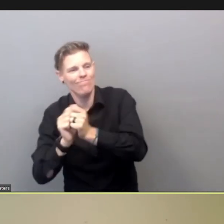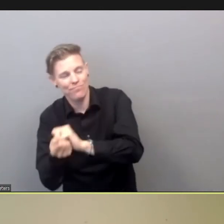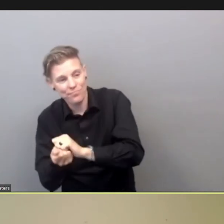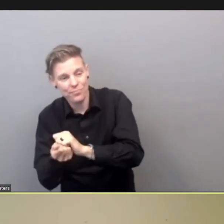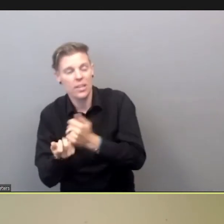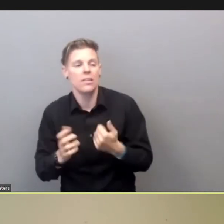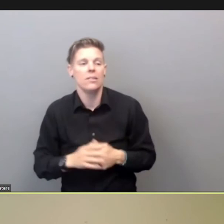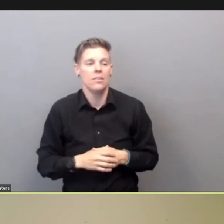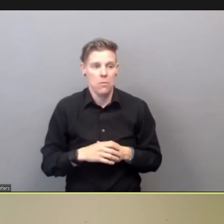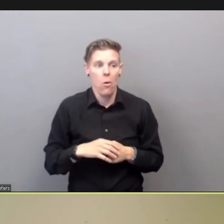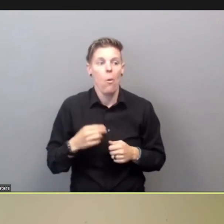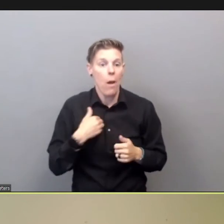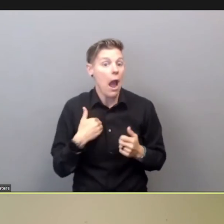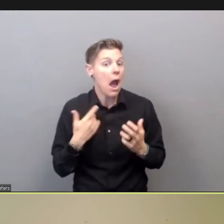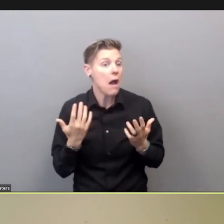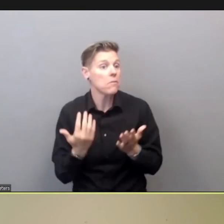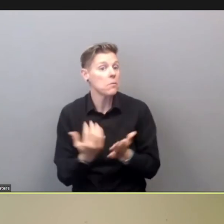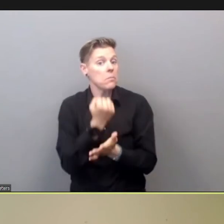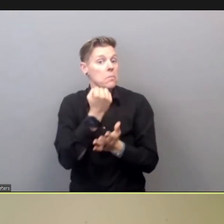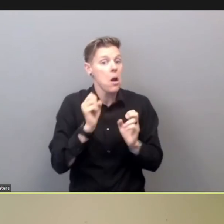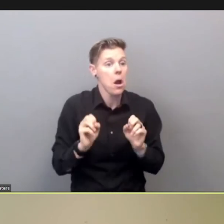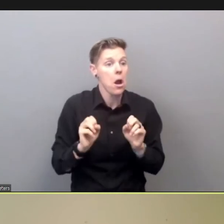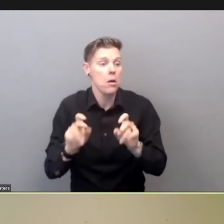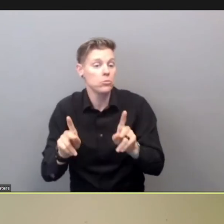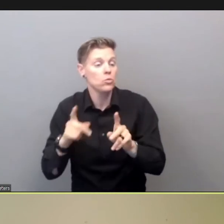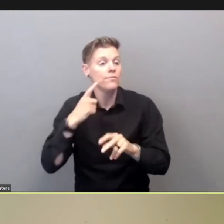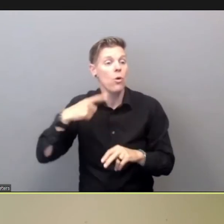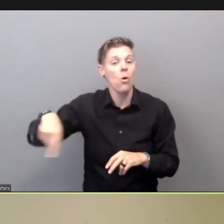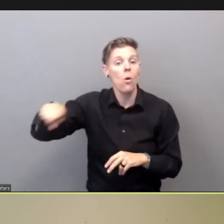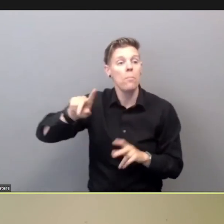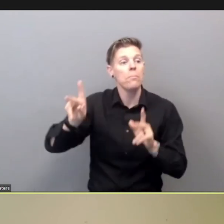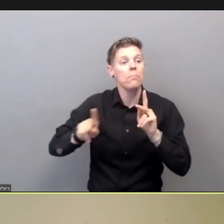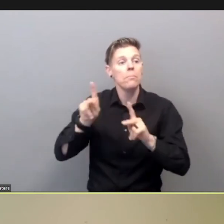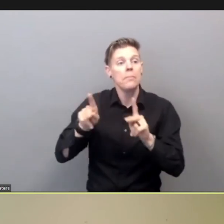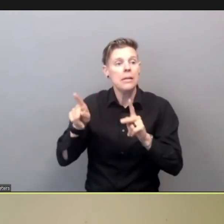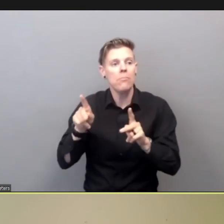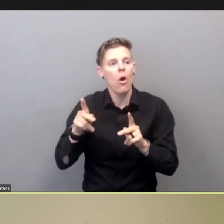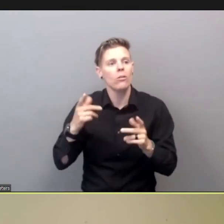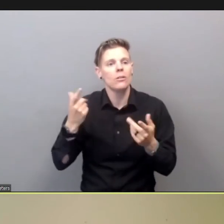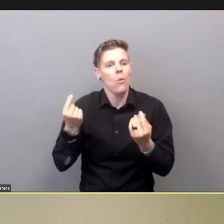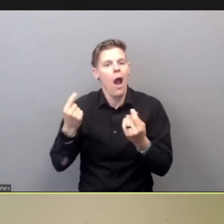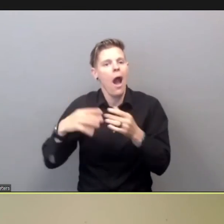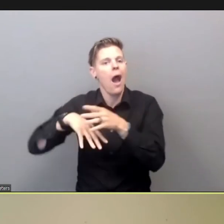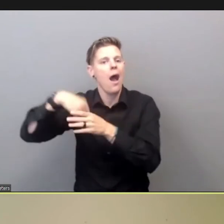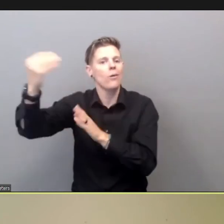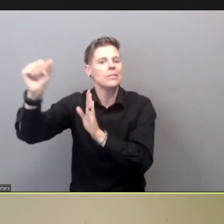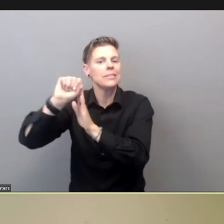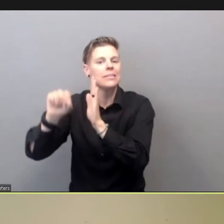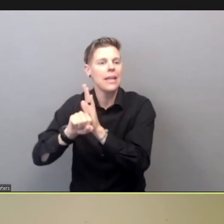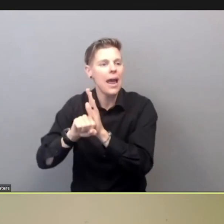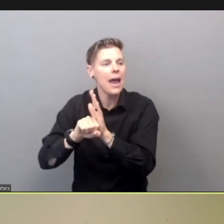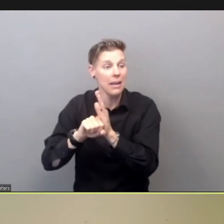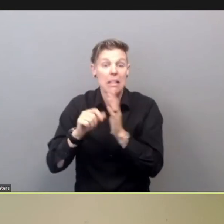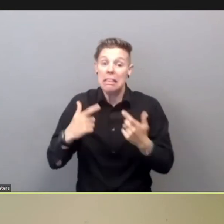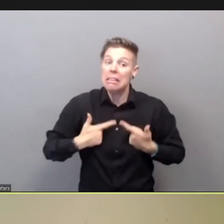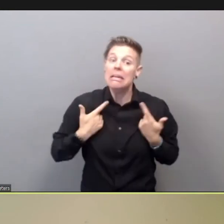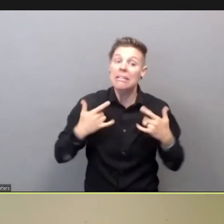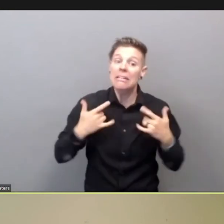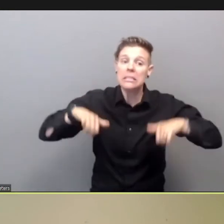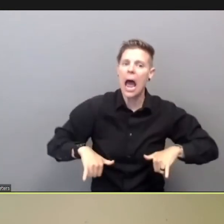workers to explore career opportunities outside of the state without having to relocate. You may see now a number